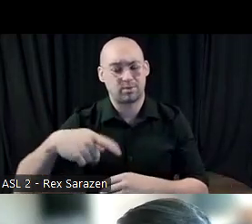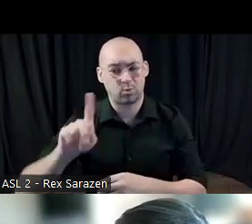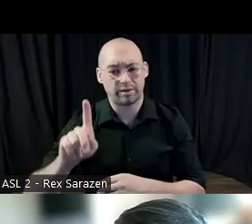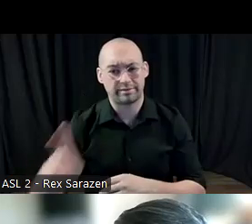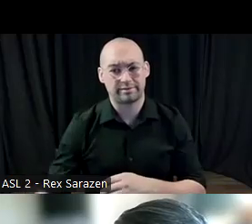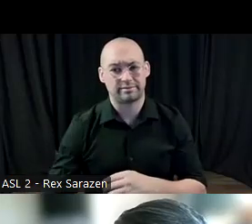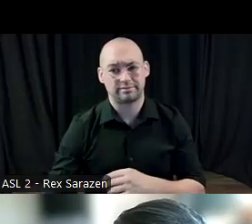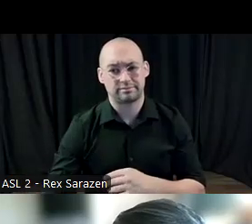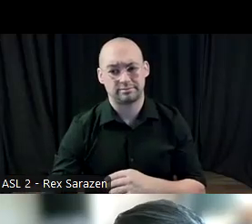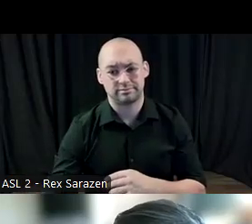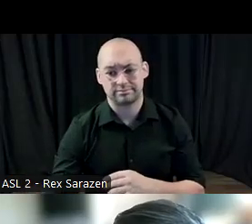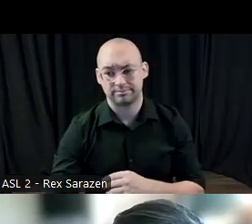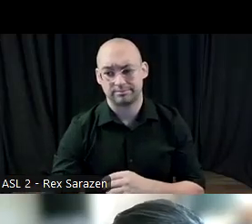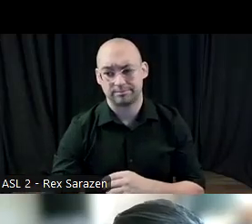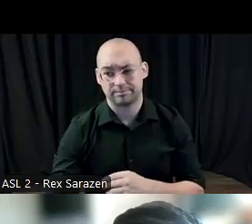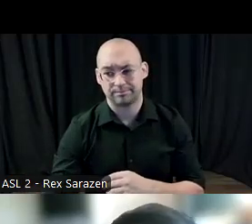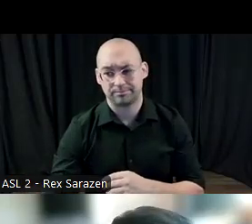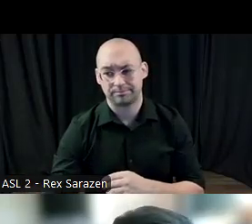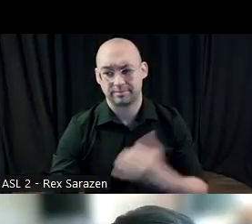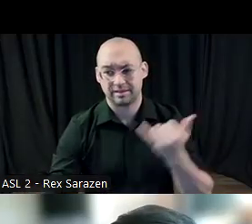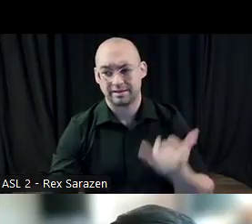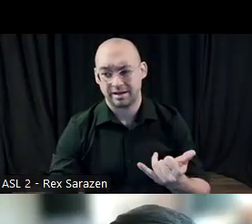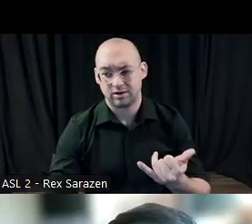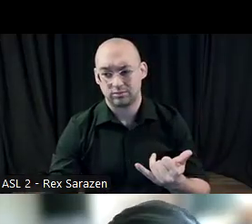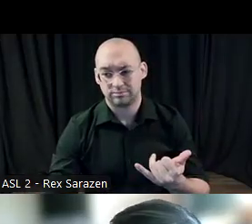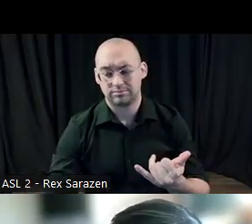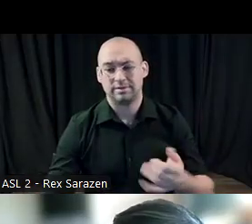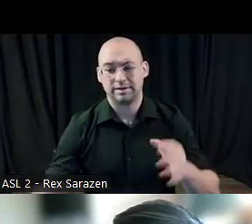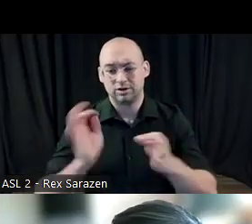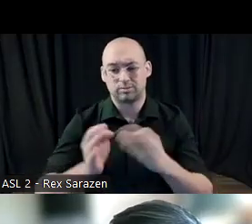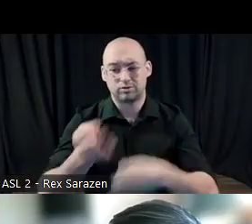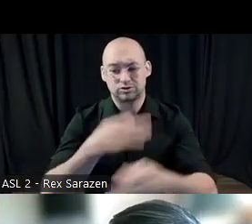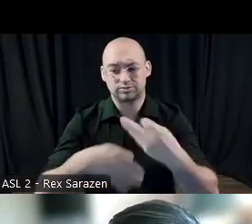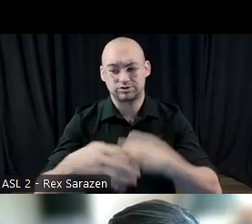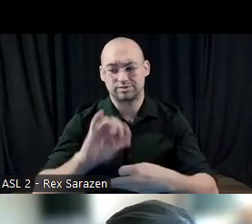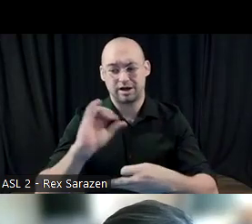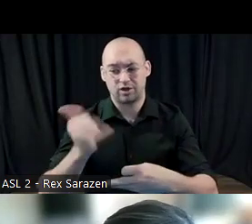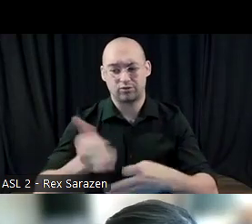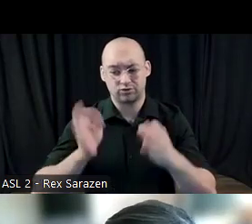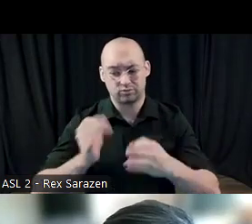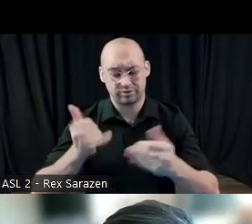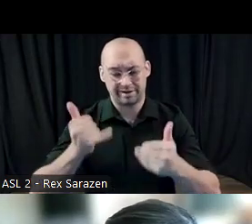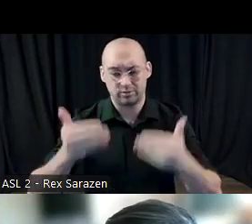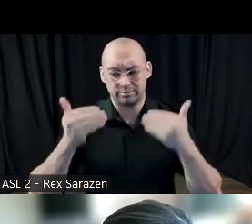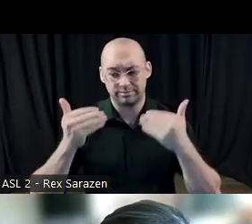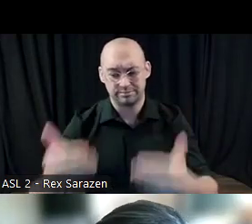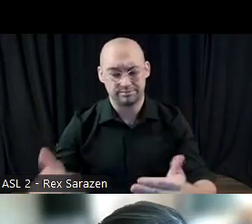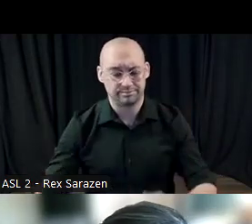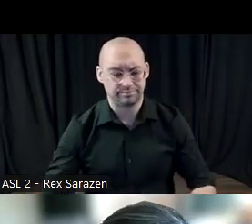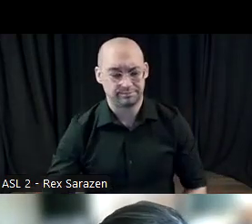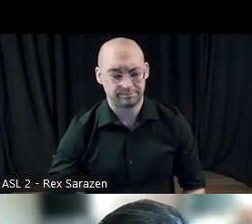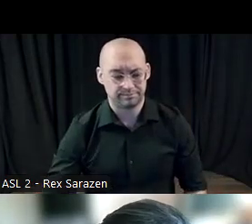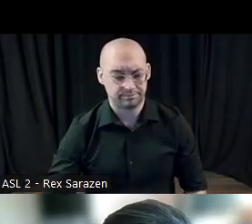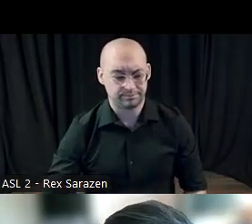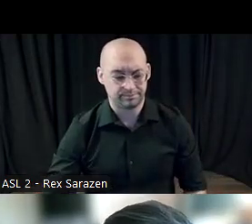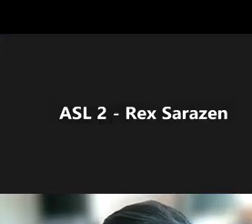of older adults and people with disabilities with behavioral health challenges. We didn't really address and